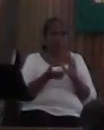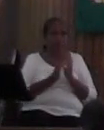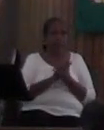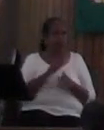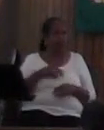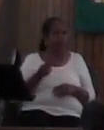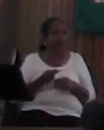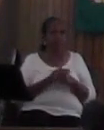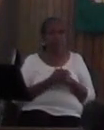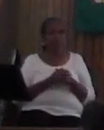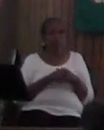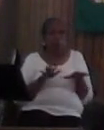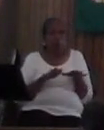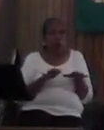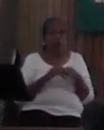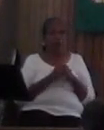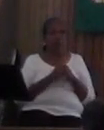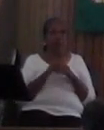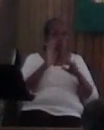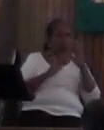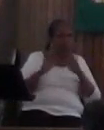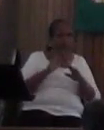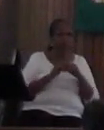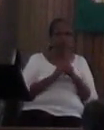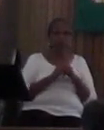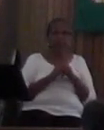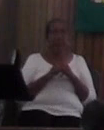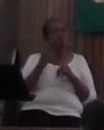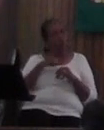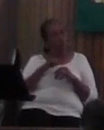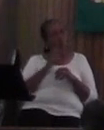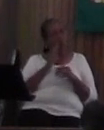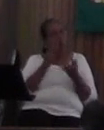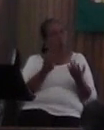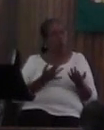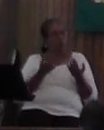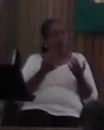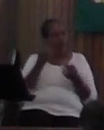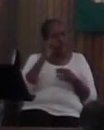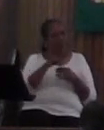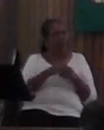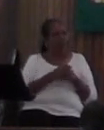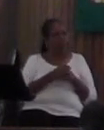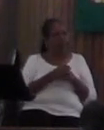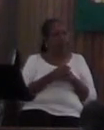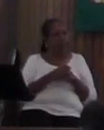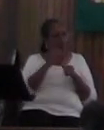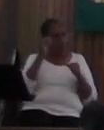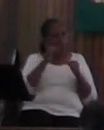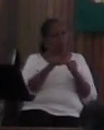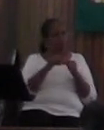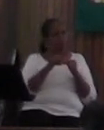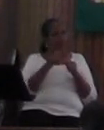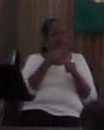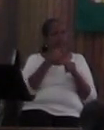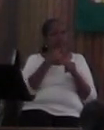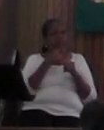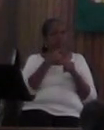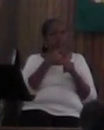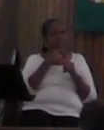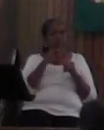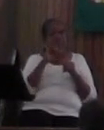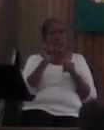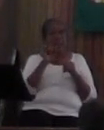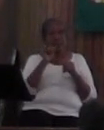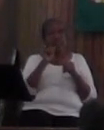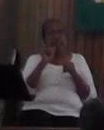get rattled. We won't get worried. We will just wait for it. You remember it says in Isaiah, the 40th